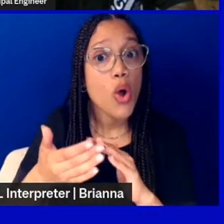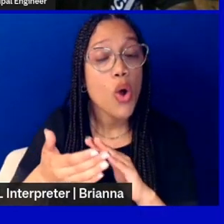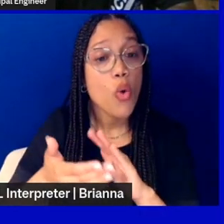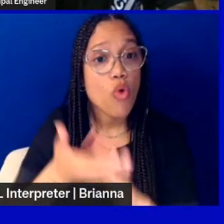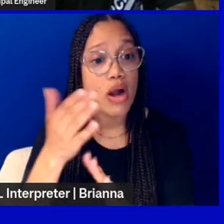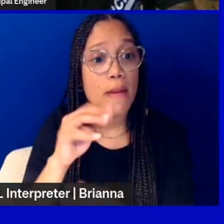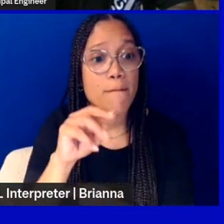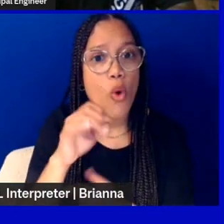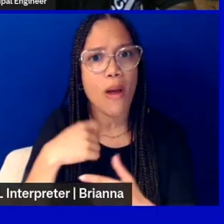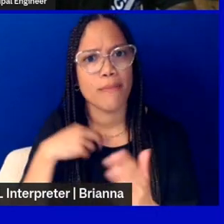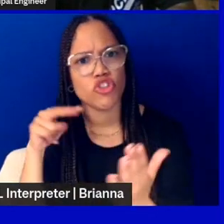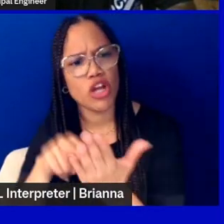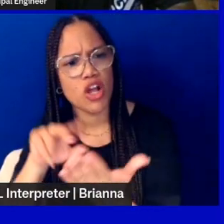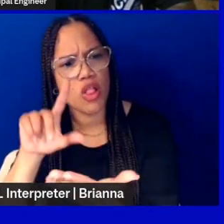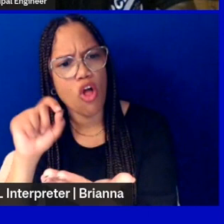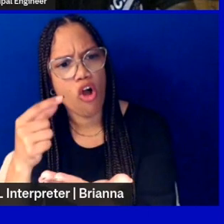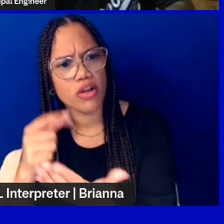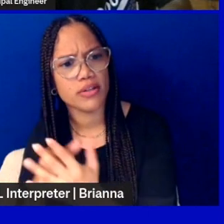now.